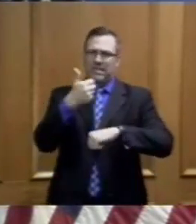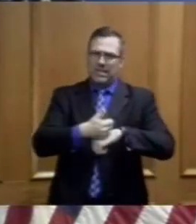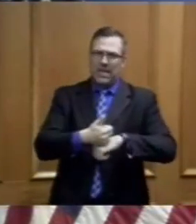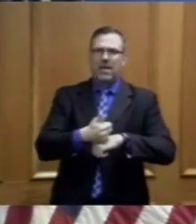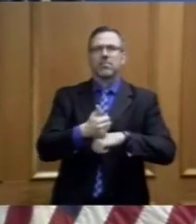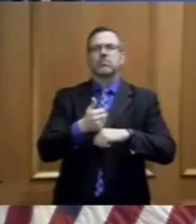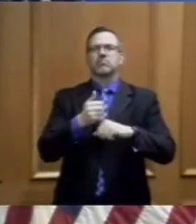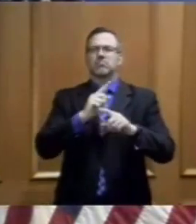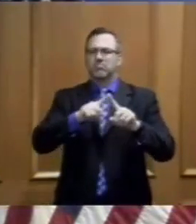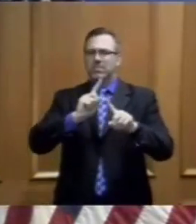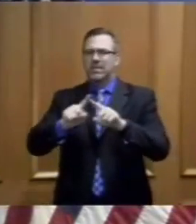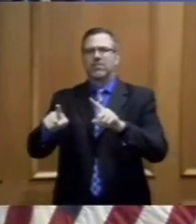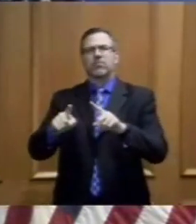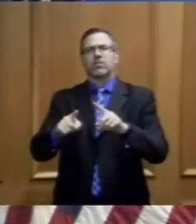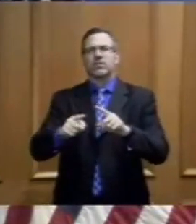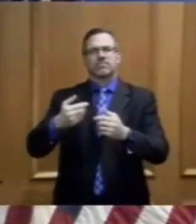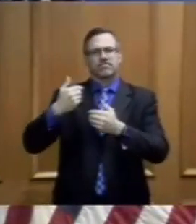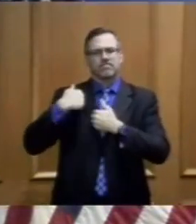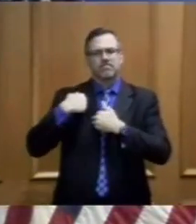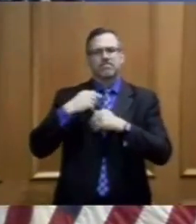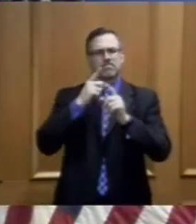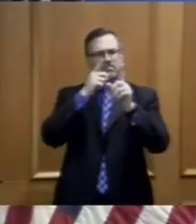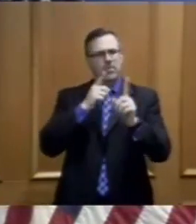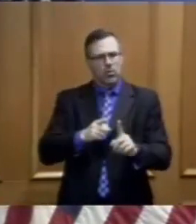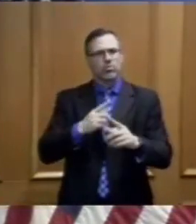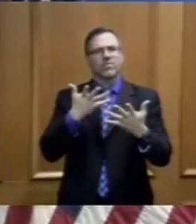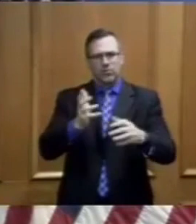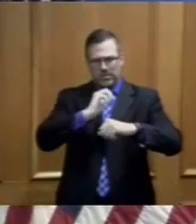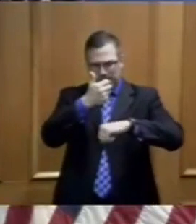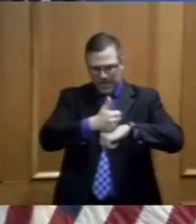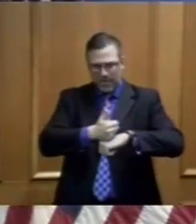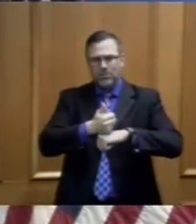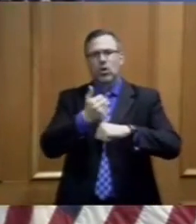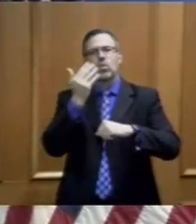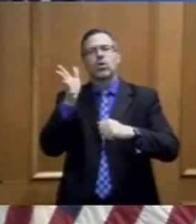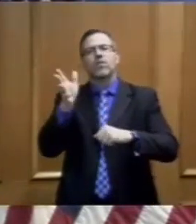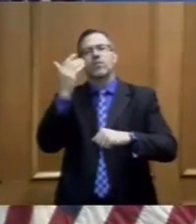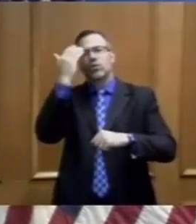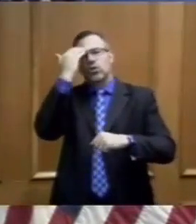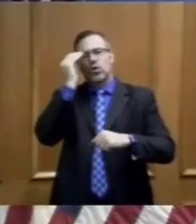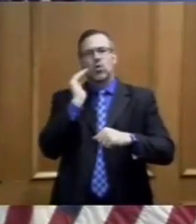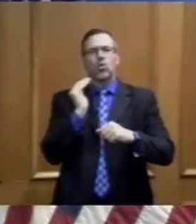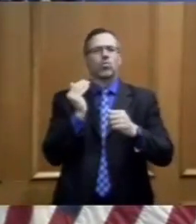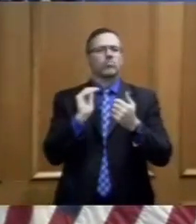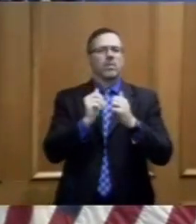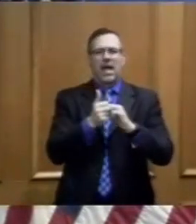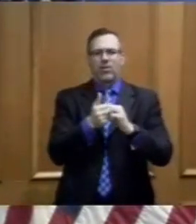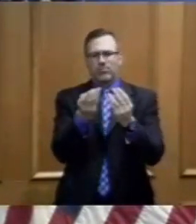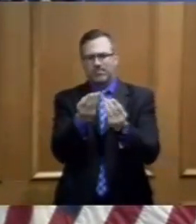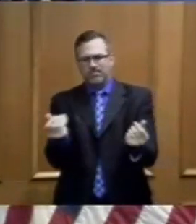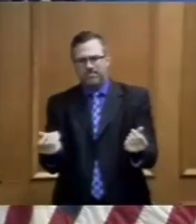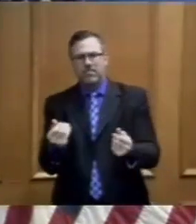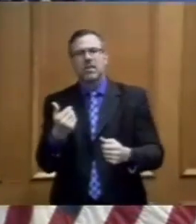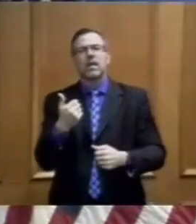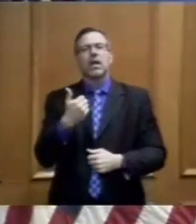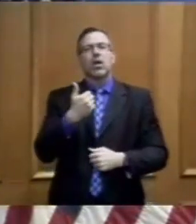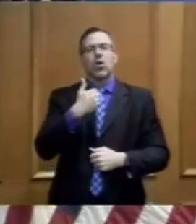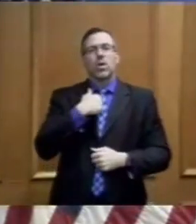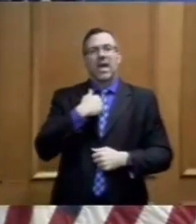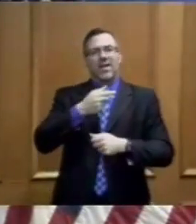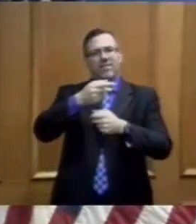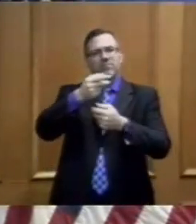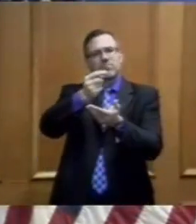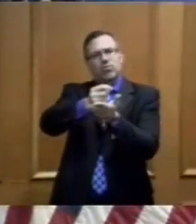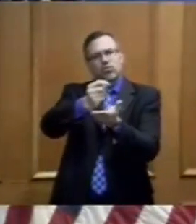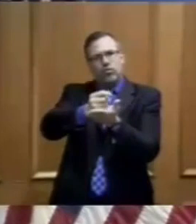past 4 days, so we have the data to know what our capabilities are. We also have a field treatment unit that's on standby in